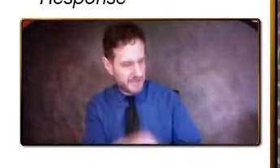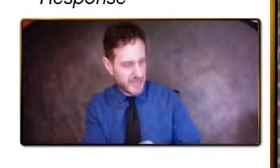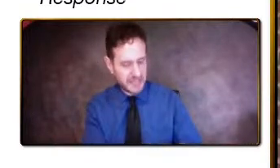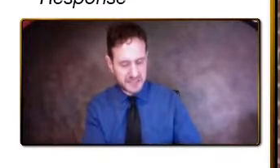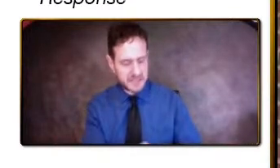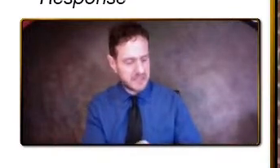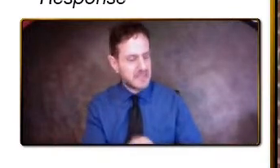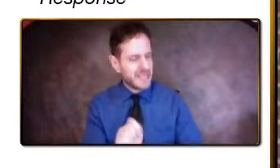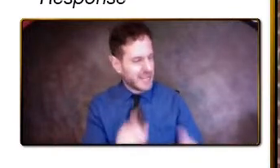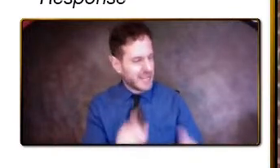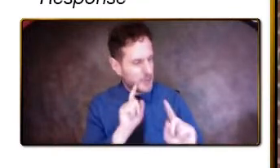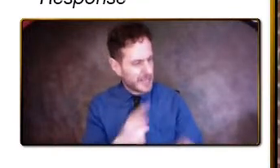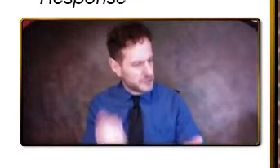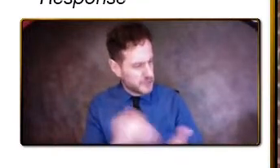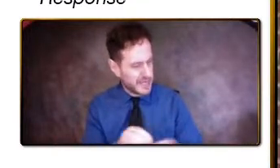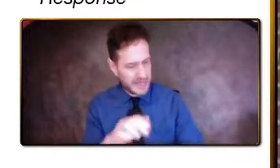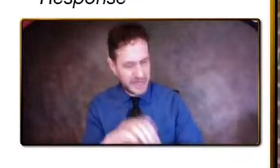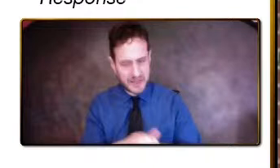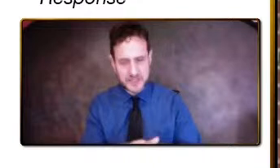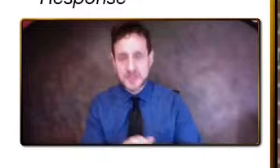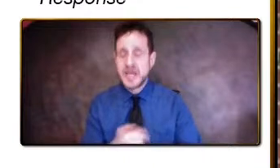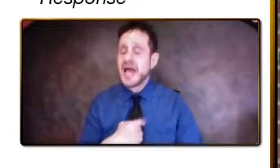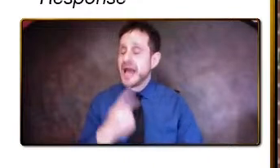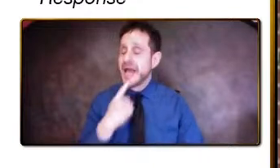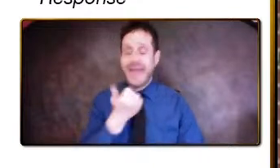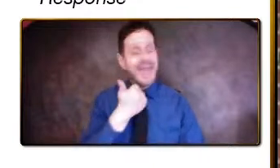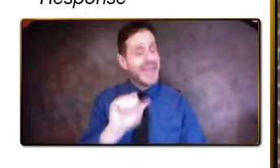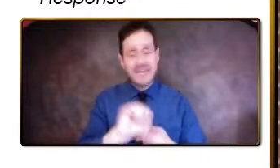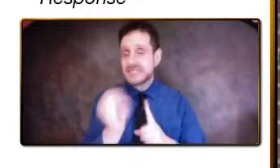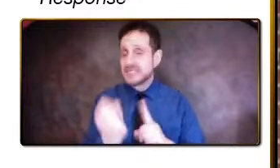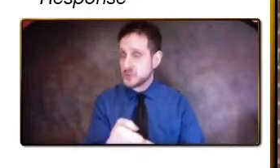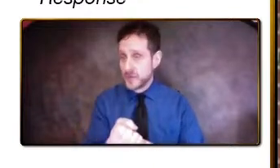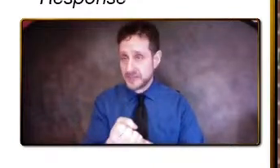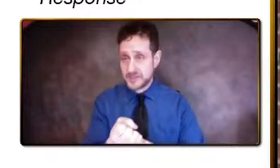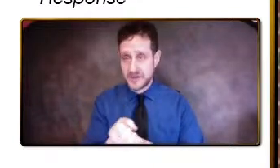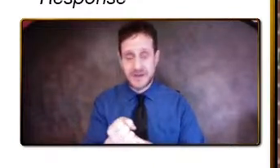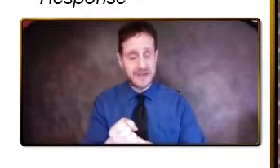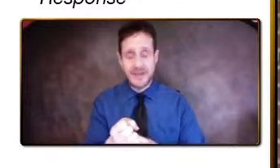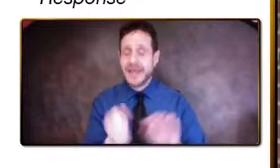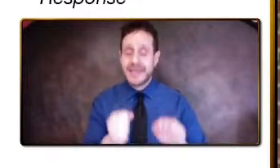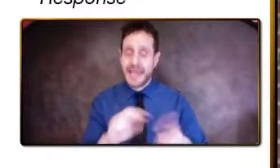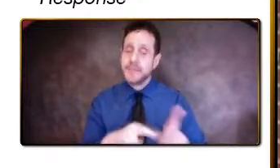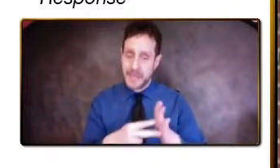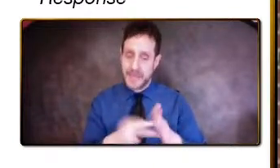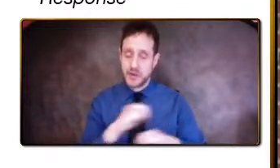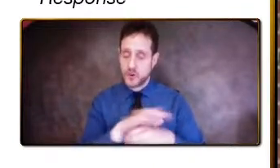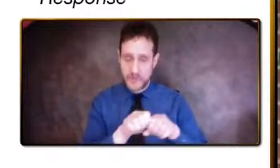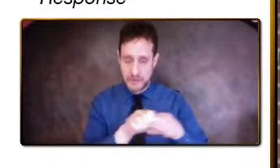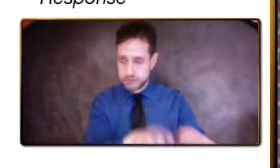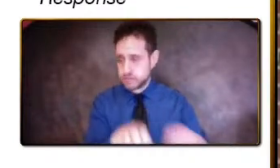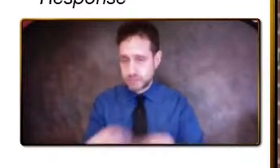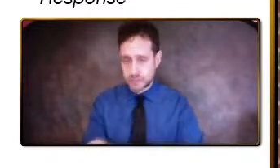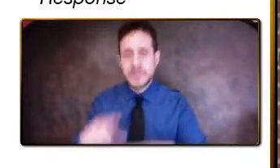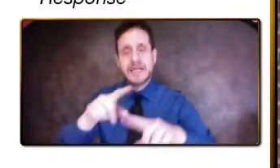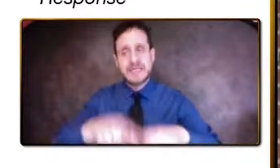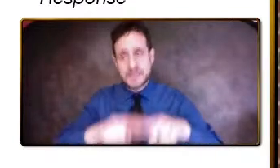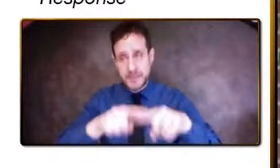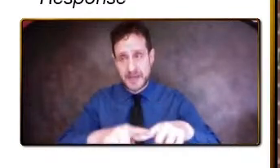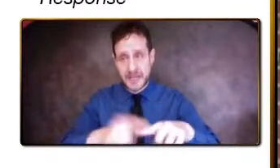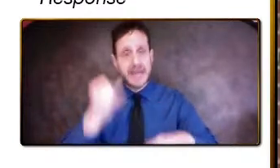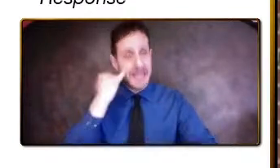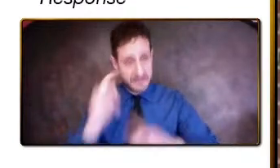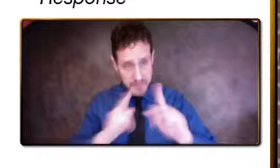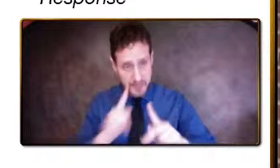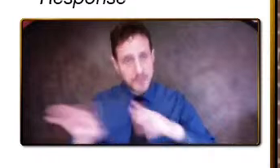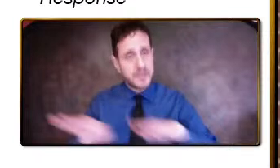that any setting can be a site for transmission and can be a high-risk site depending on the comportment of the people.